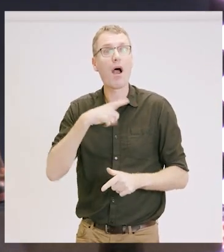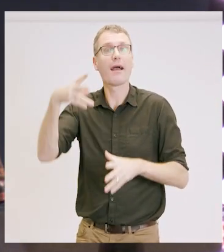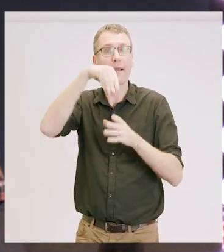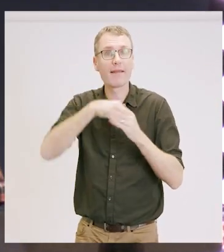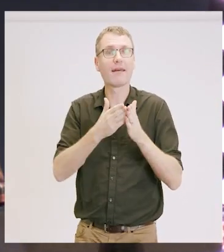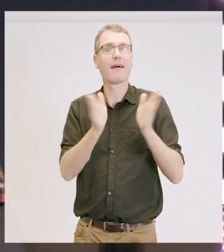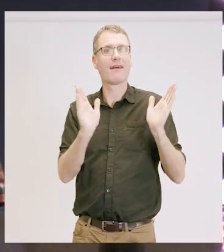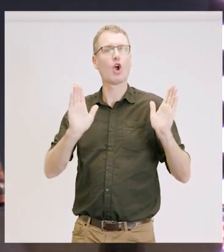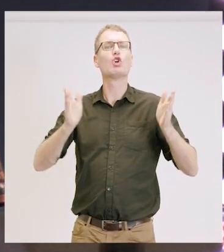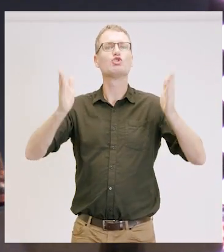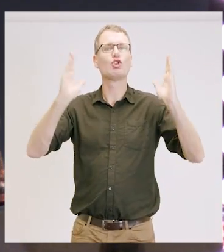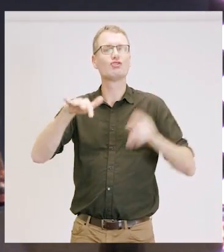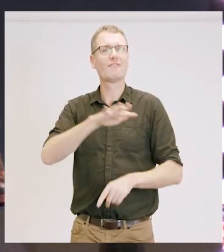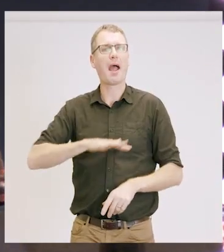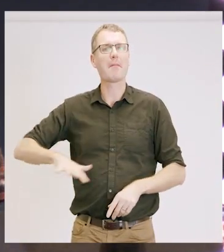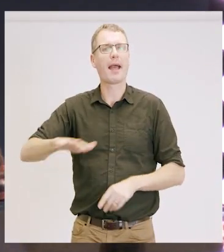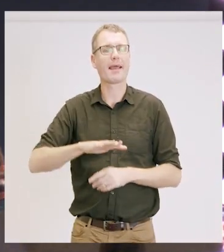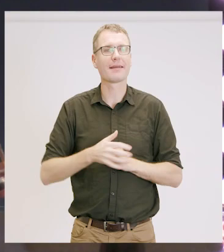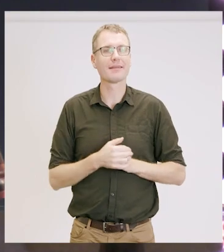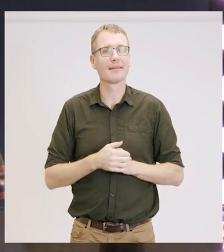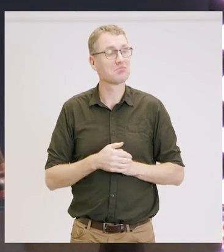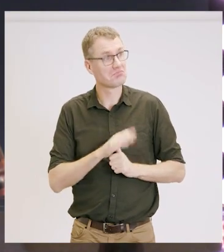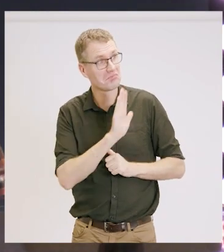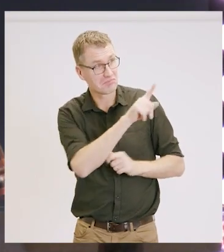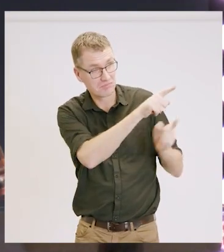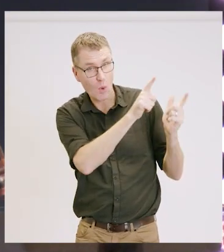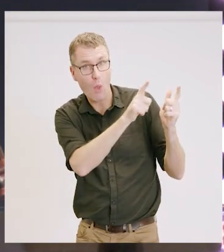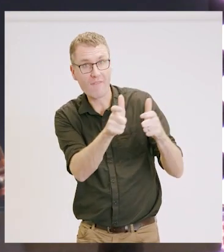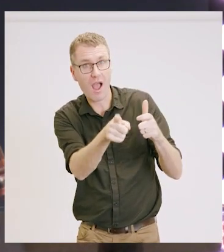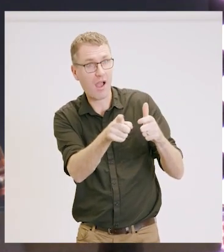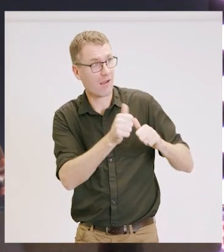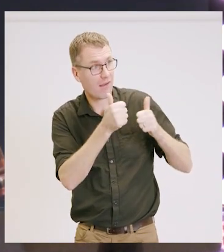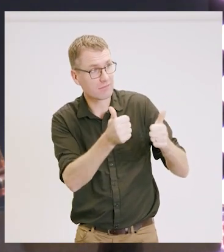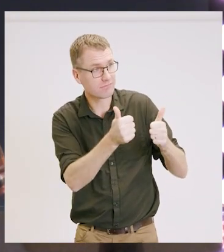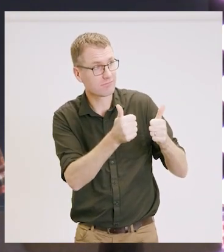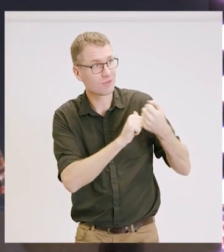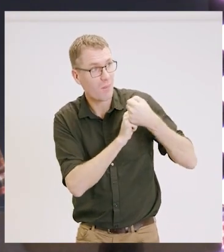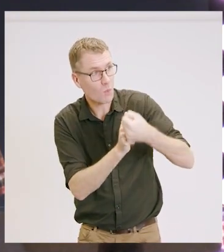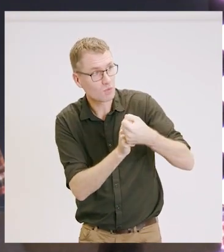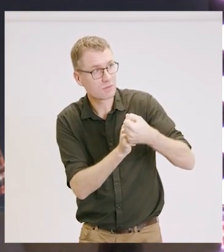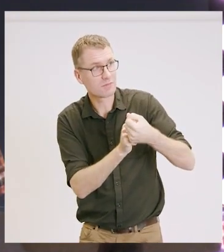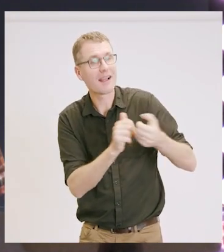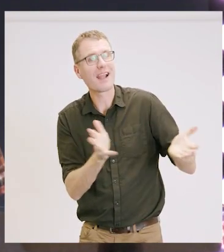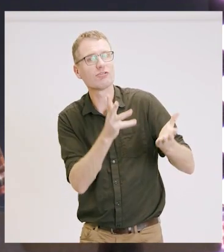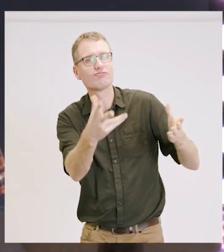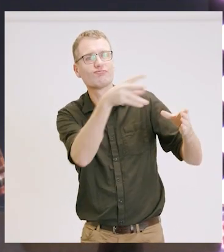ring people up and say, hey, these people are part of our wider family. Can you look after